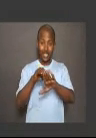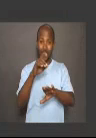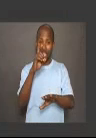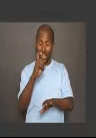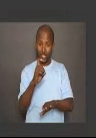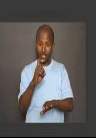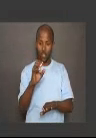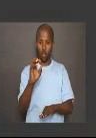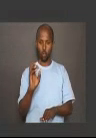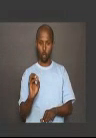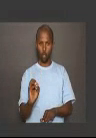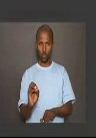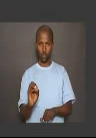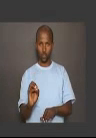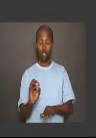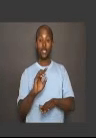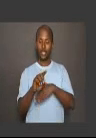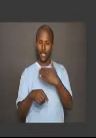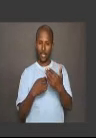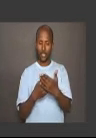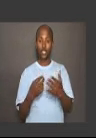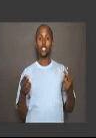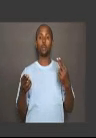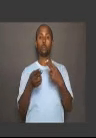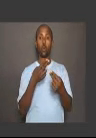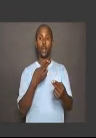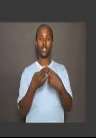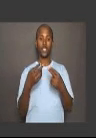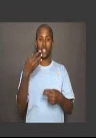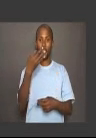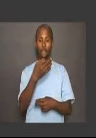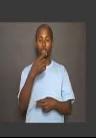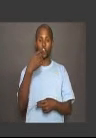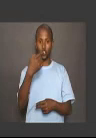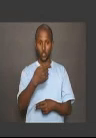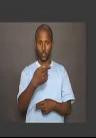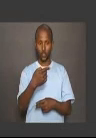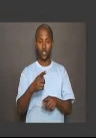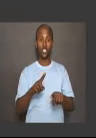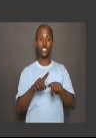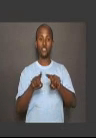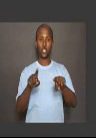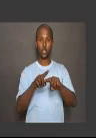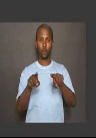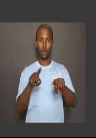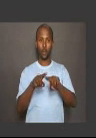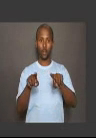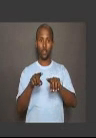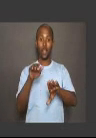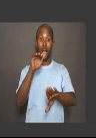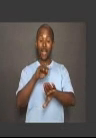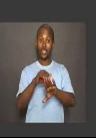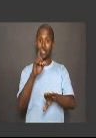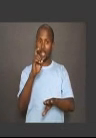naught, then the product fg is differentiable at